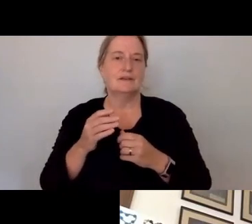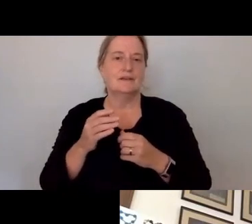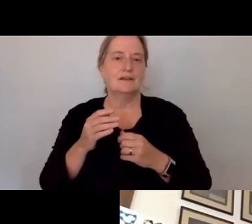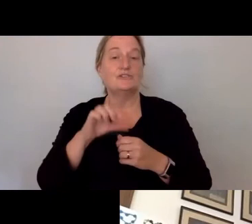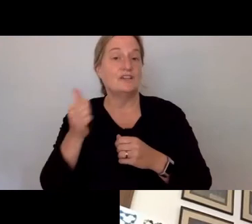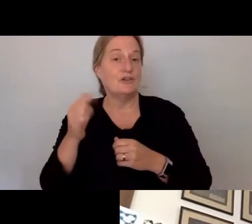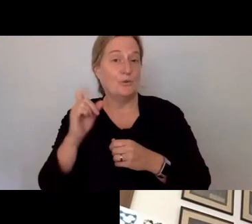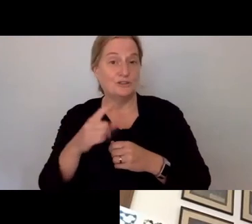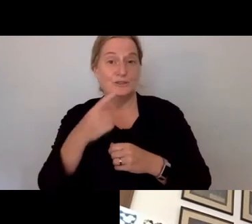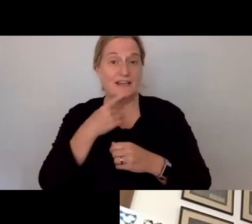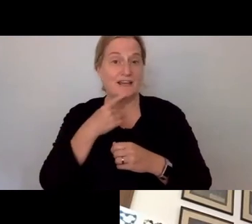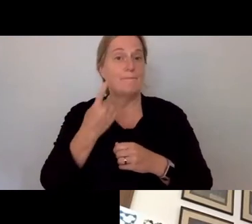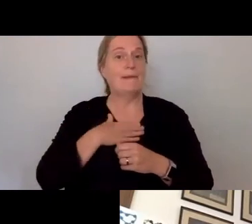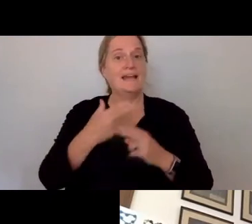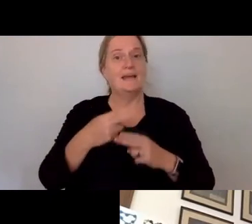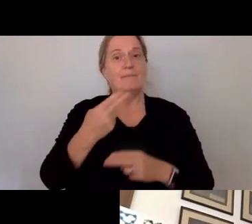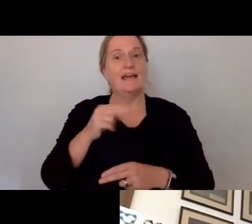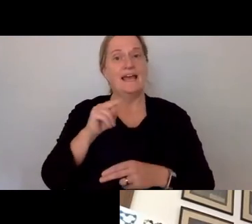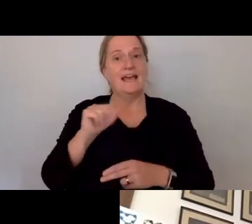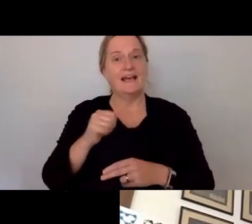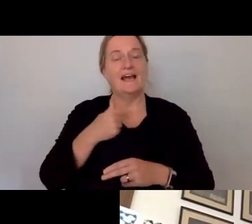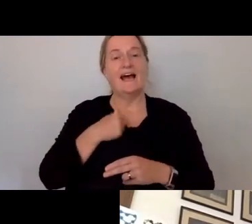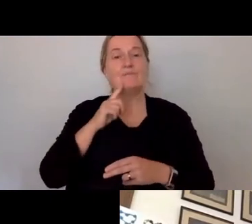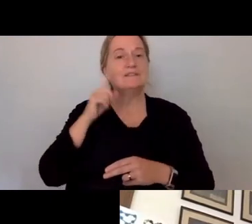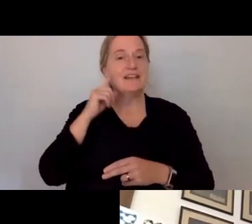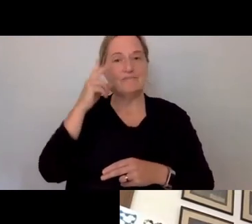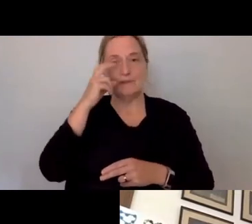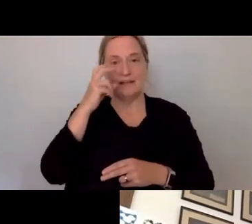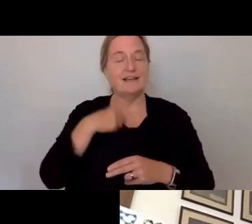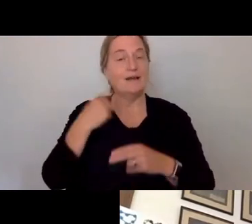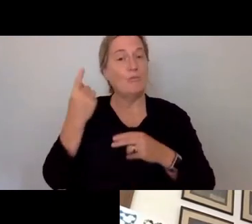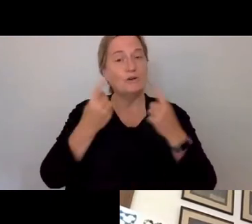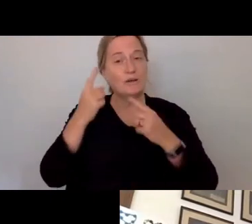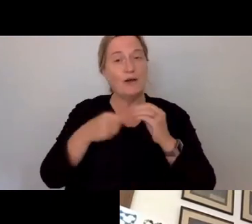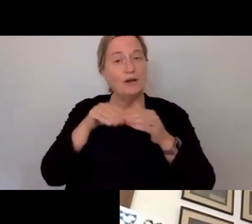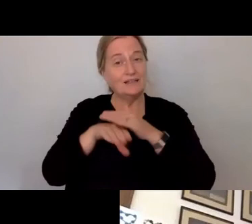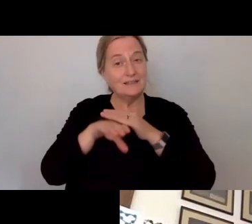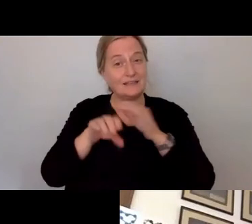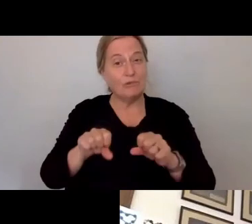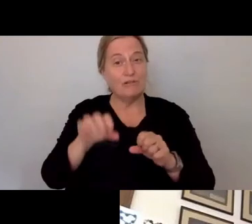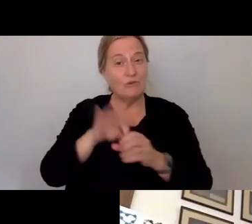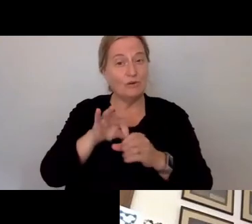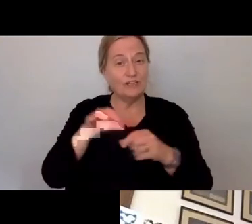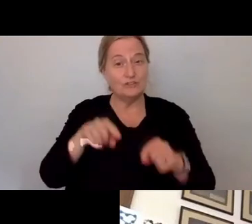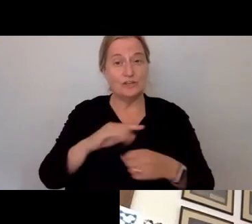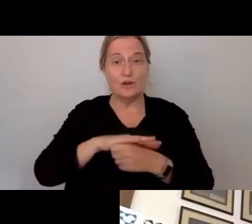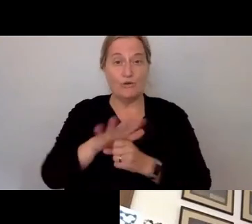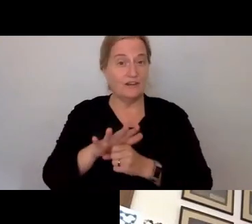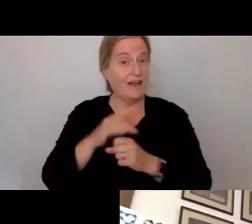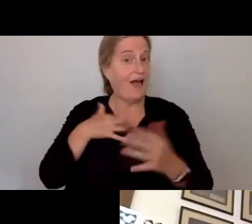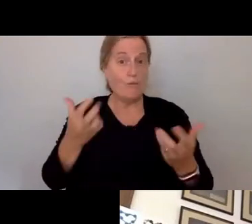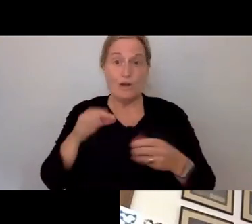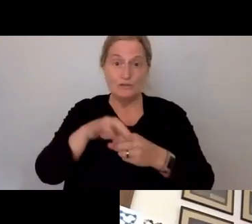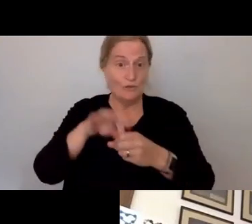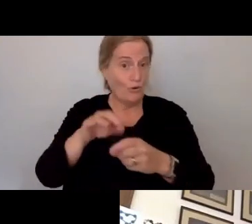I am deaf-blind. I was wondering about accessible voting during COVID. I want to vote, but I am immunocompromised. I